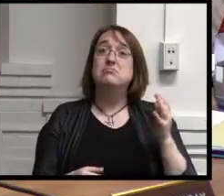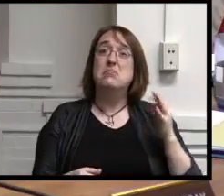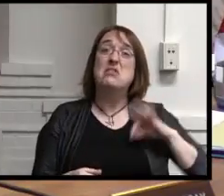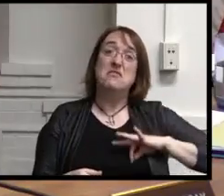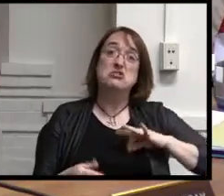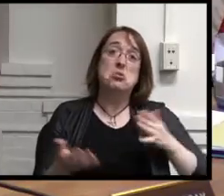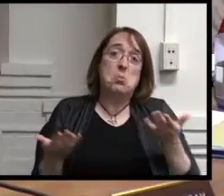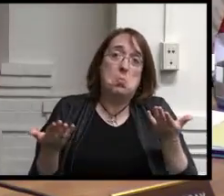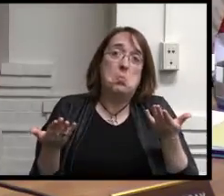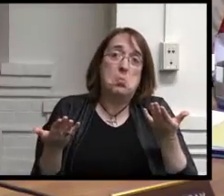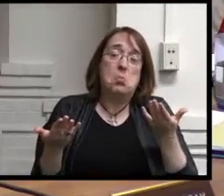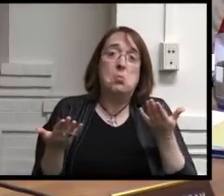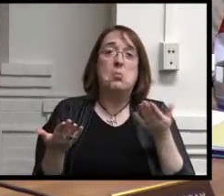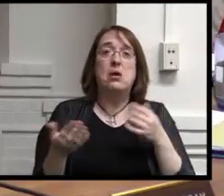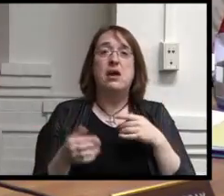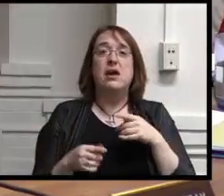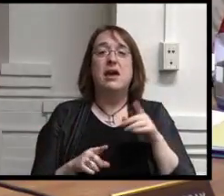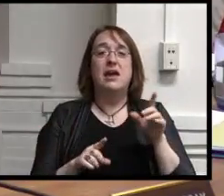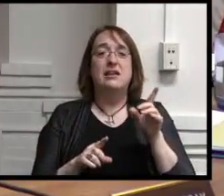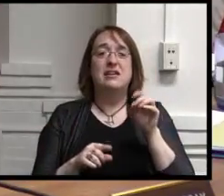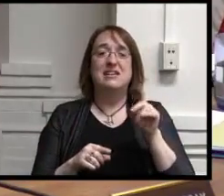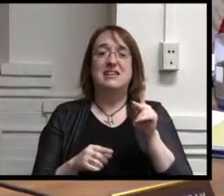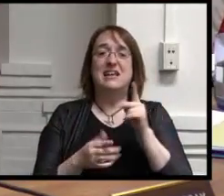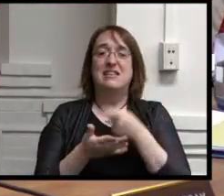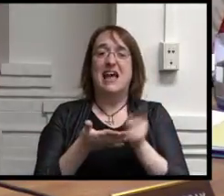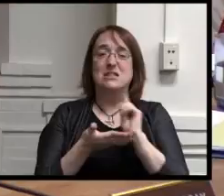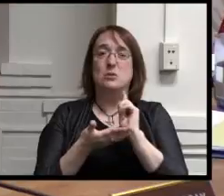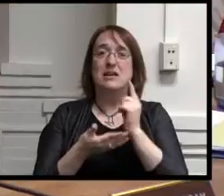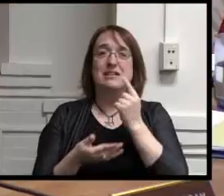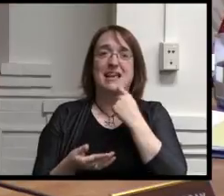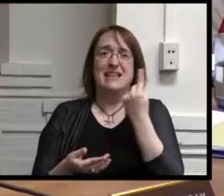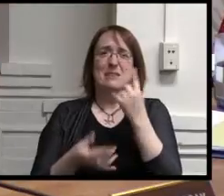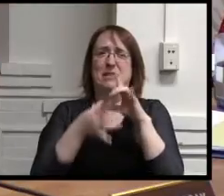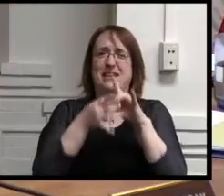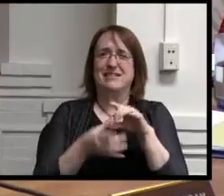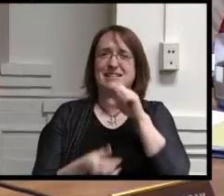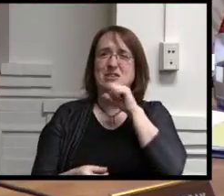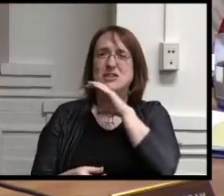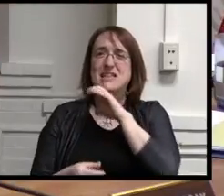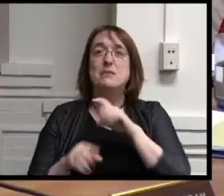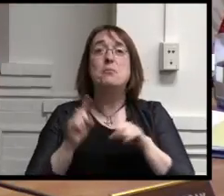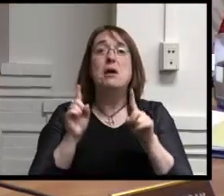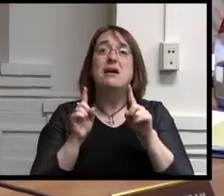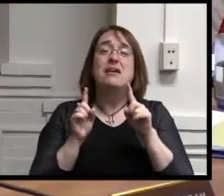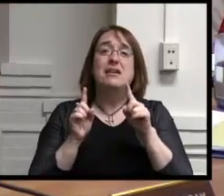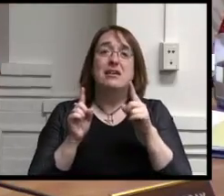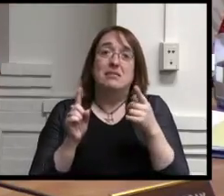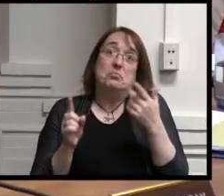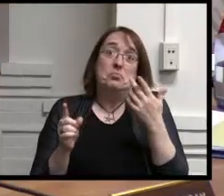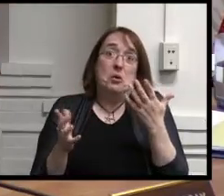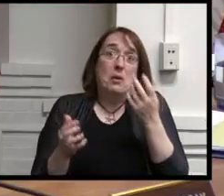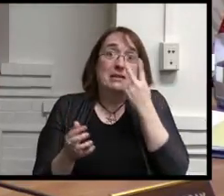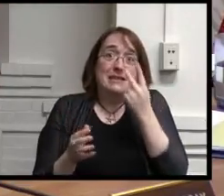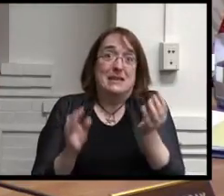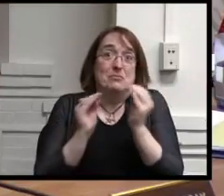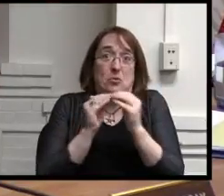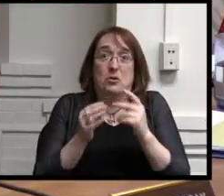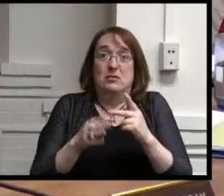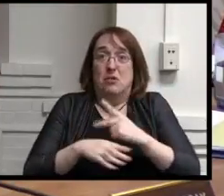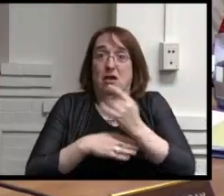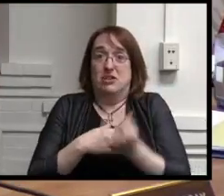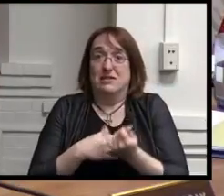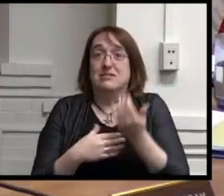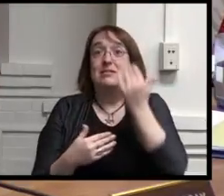despite Dick's comment last week about us all being senior citizens, I hope to oversee several more projects like this. Knowing how